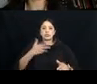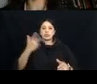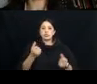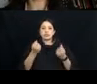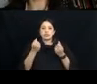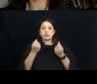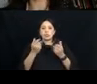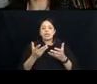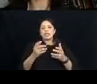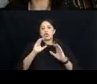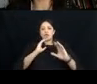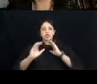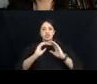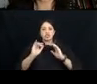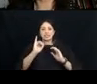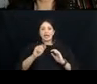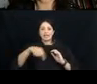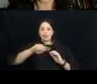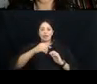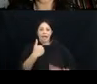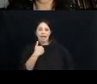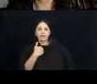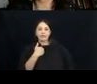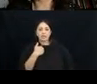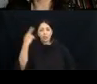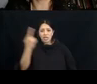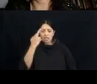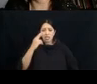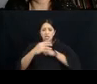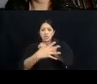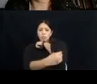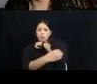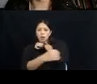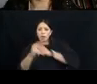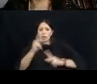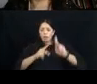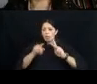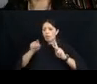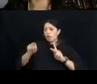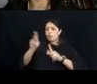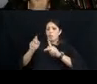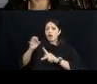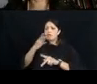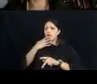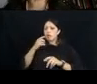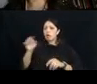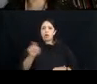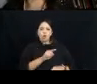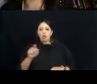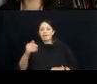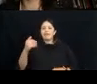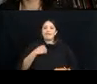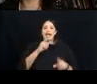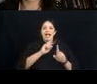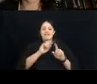conversations that are taking place and the realization that the poor people and people of color have in common. So this, unfortunately,